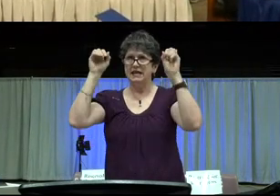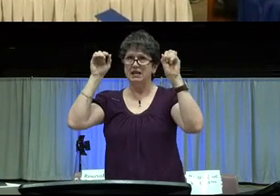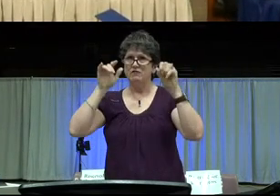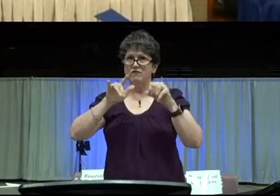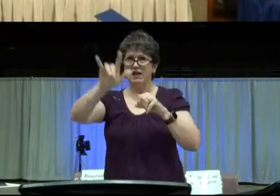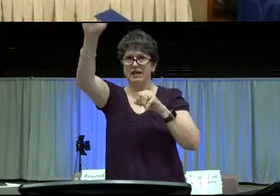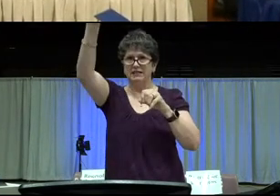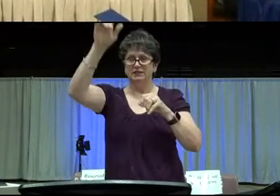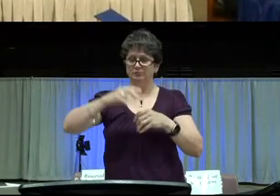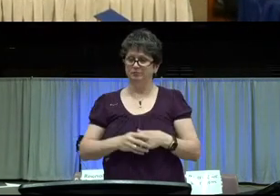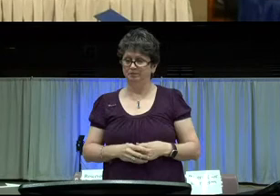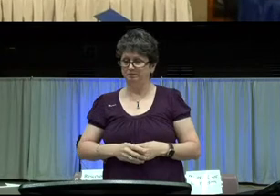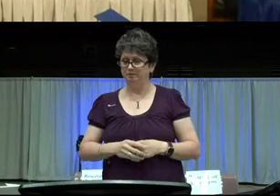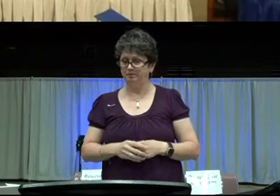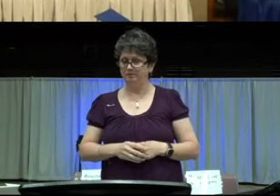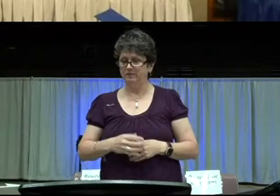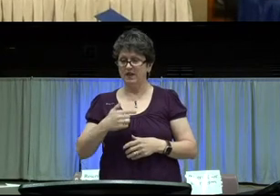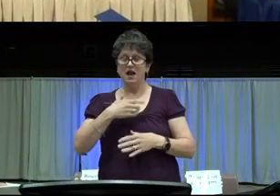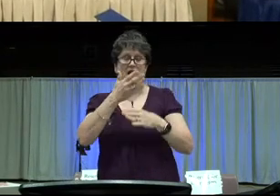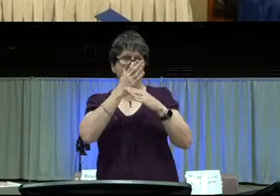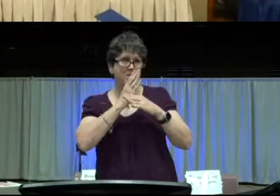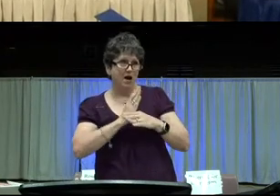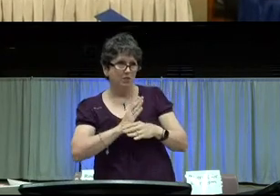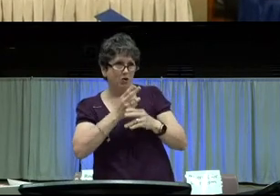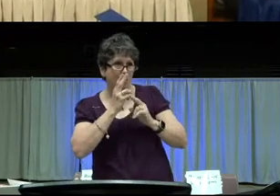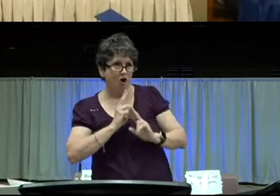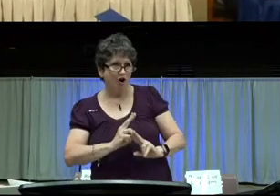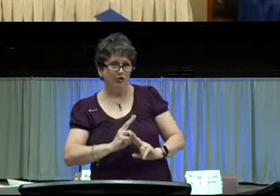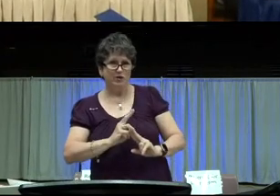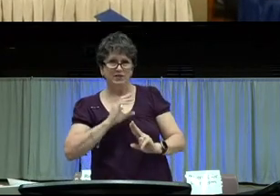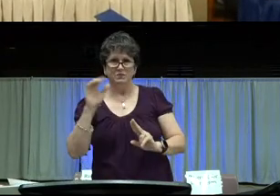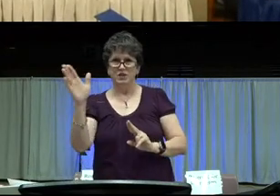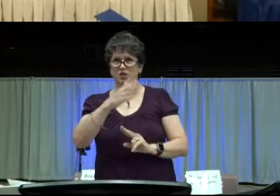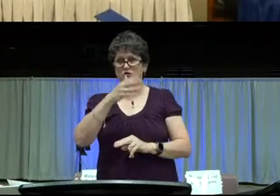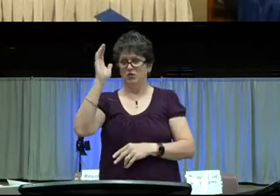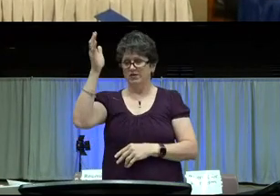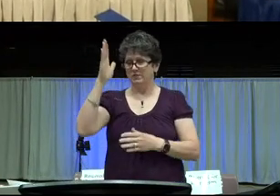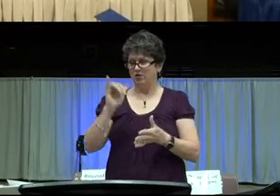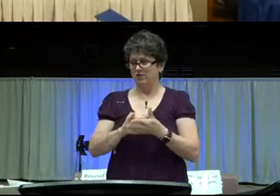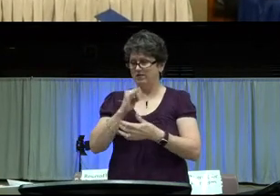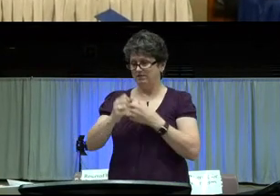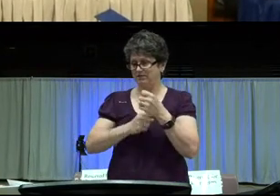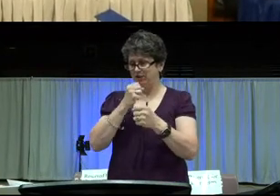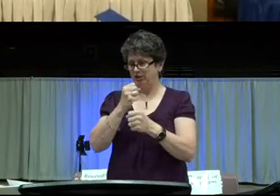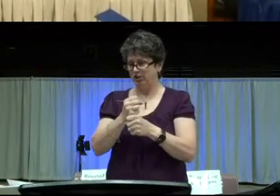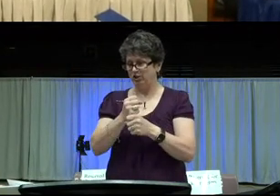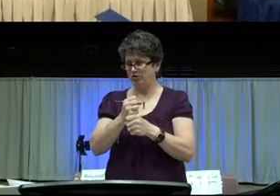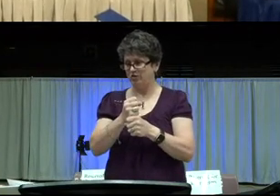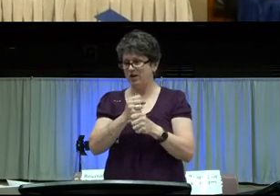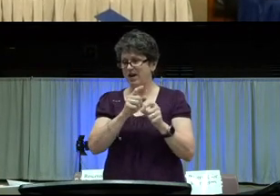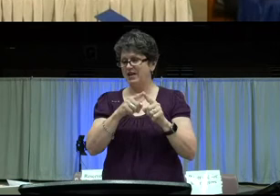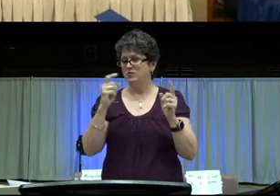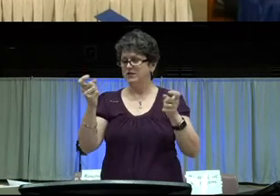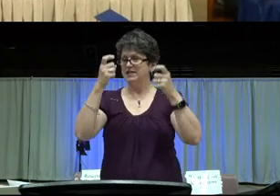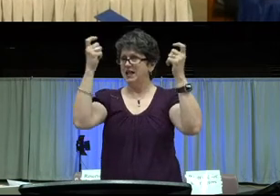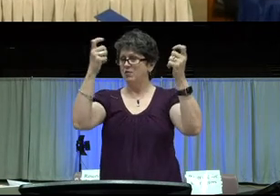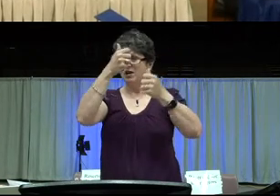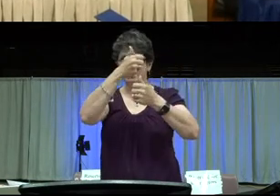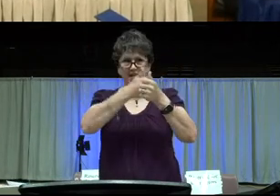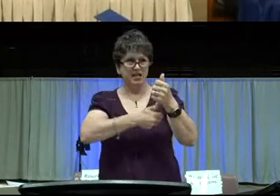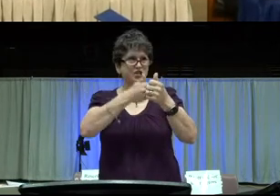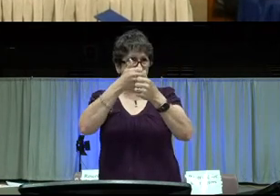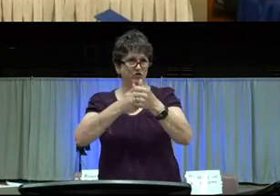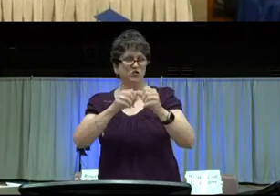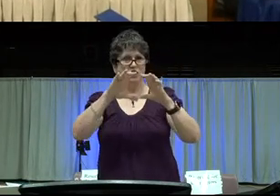Flight. I am humbled and I'm honored to be your commencement speaker this year as we celebrate each of